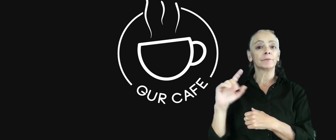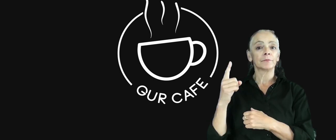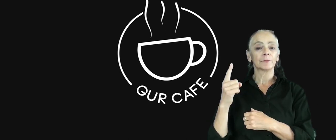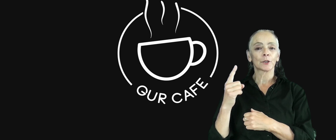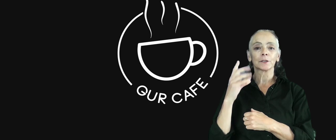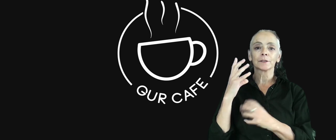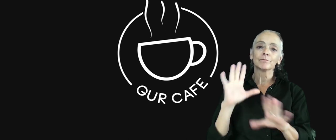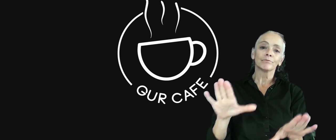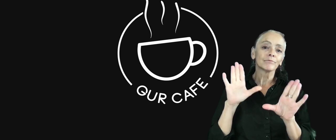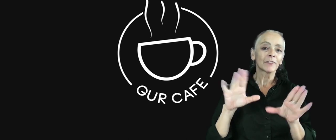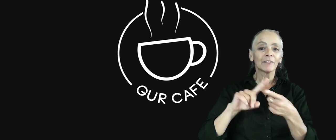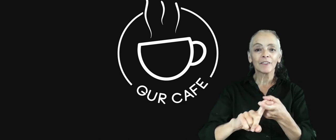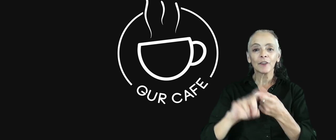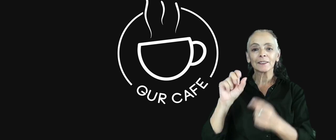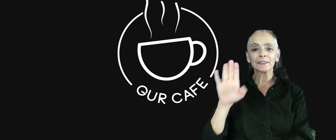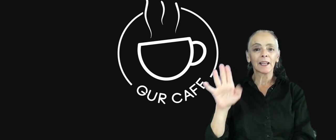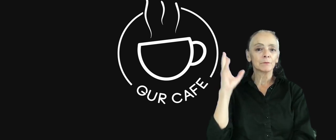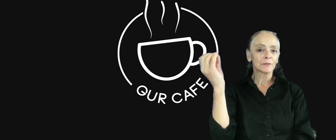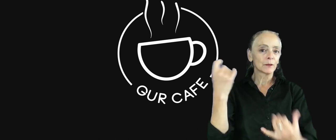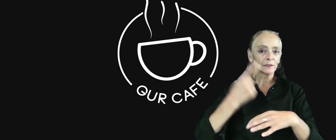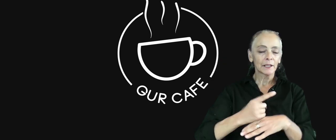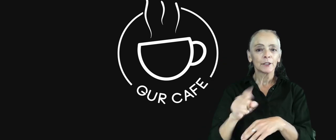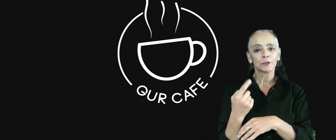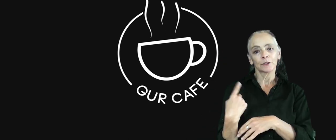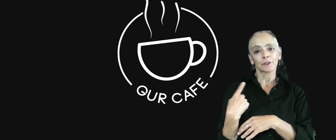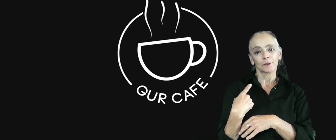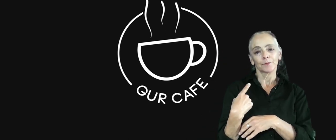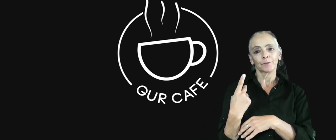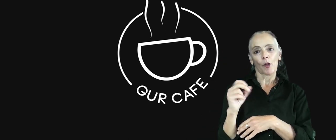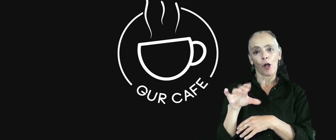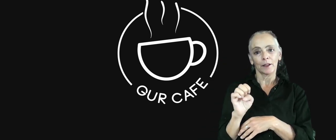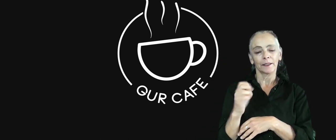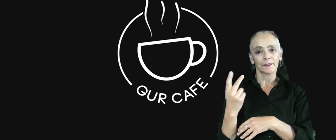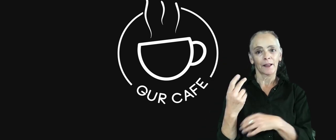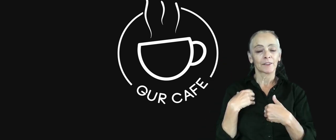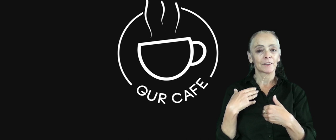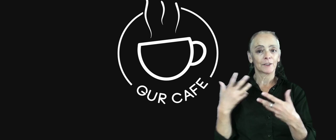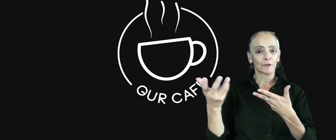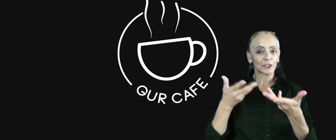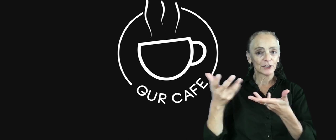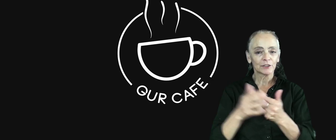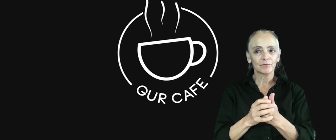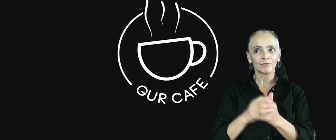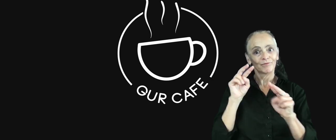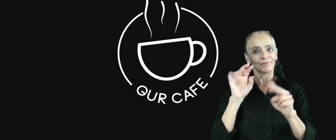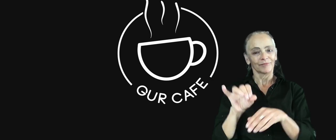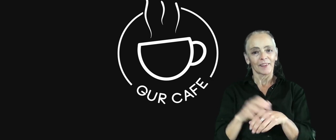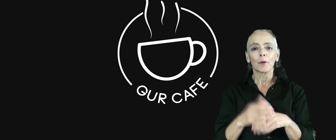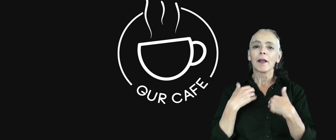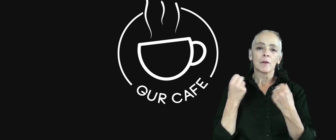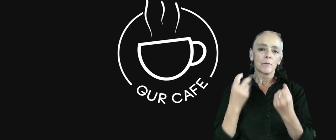lovely friend Seb is away today, so it's just going to be Ollie and I having a conversation, but looking forward to it. We have many of